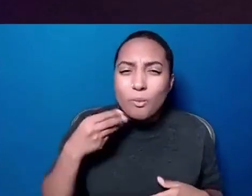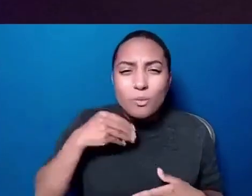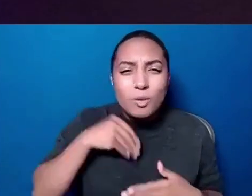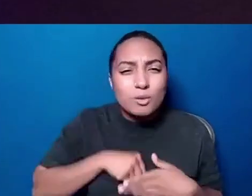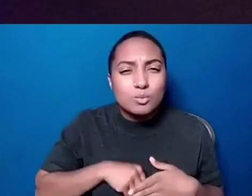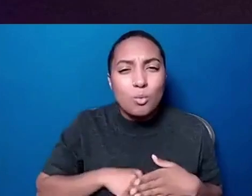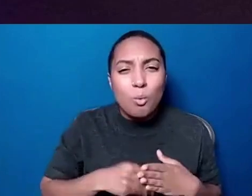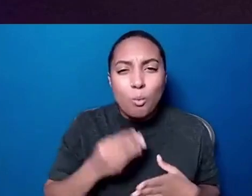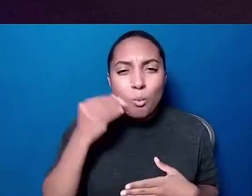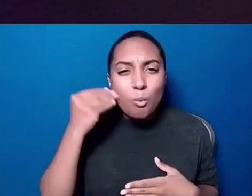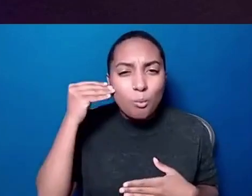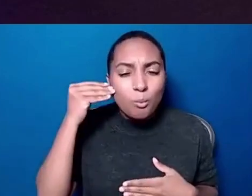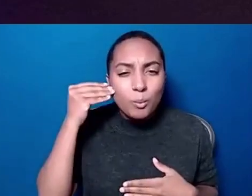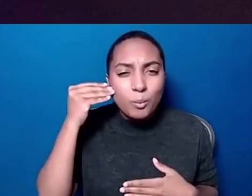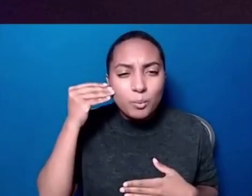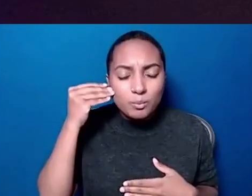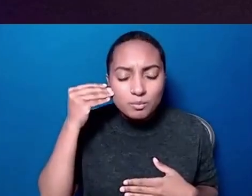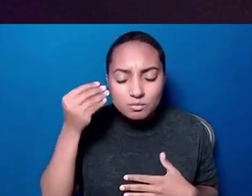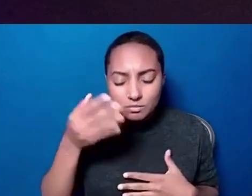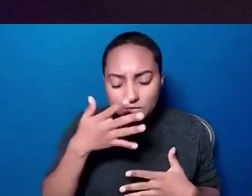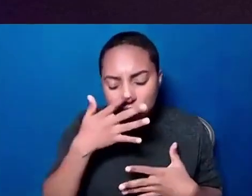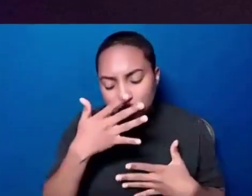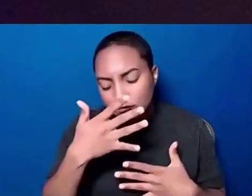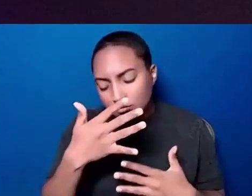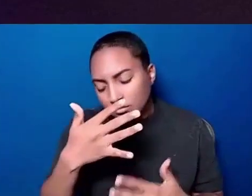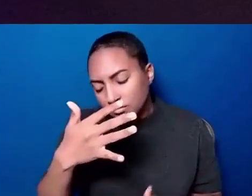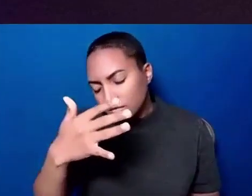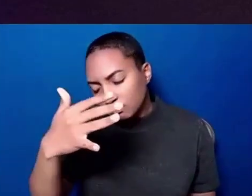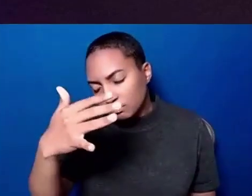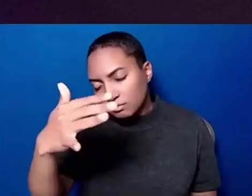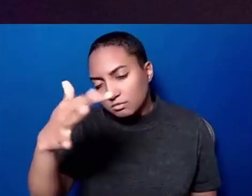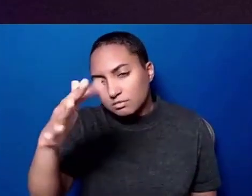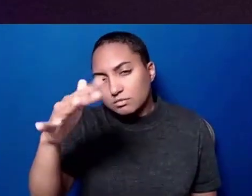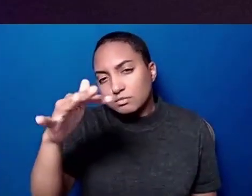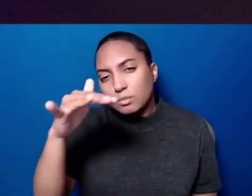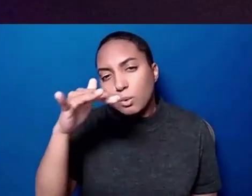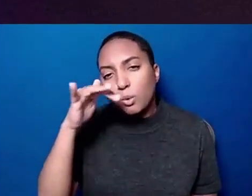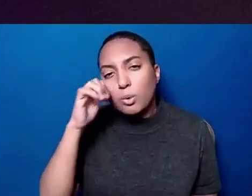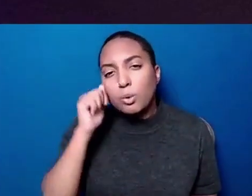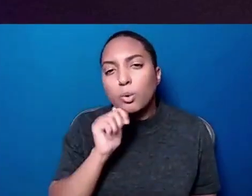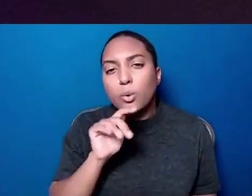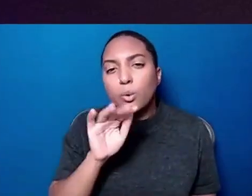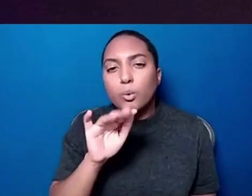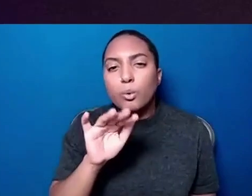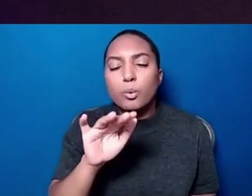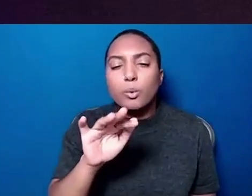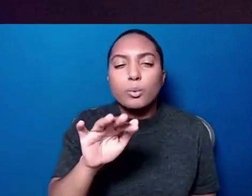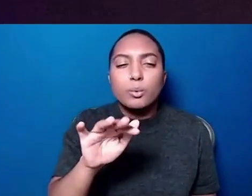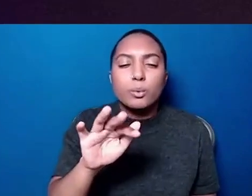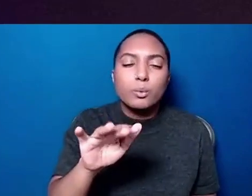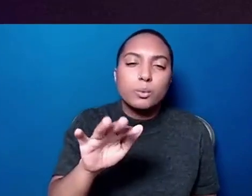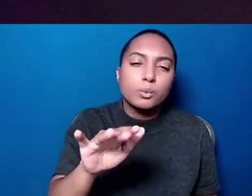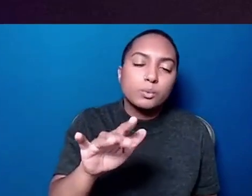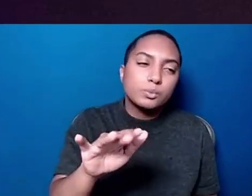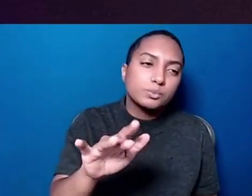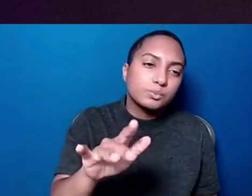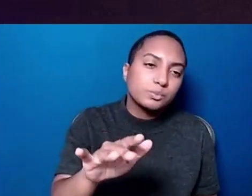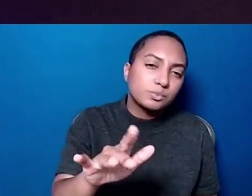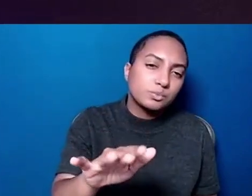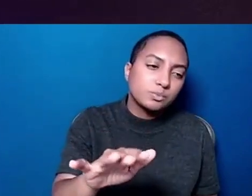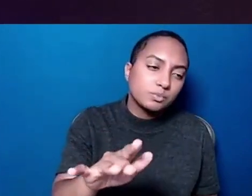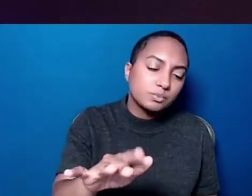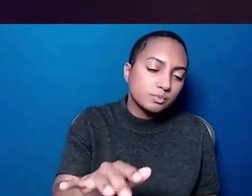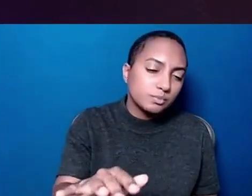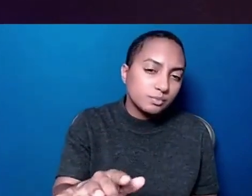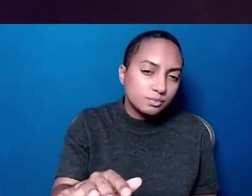And breathe deeply, dear family. Inhale through your nose, exhaling through your mouth to the